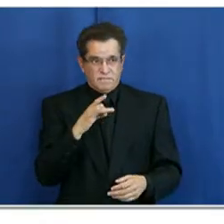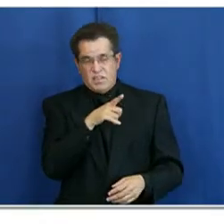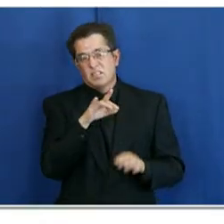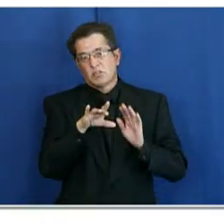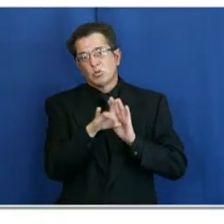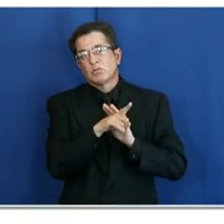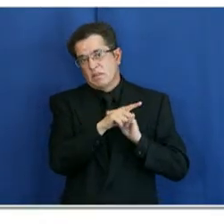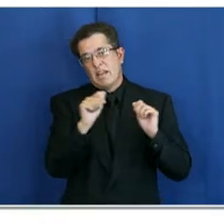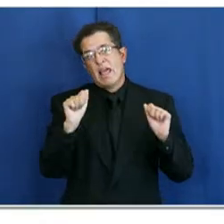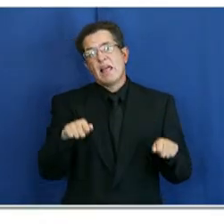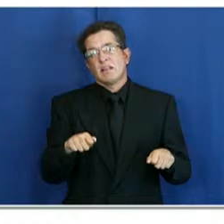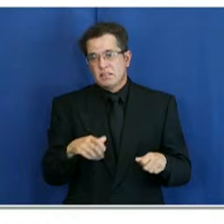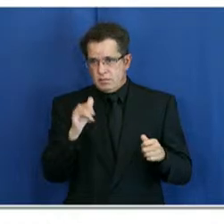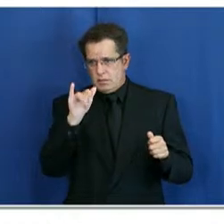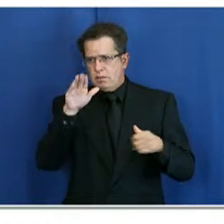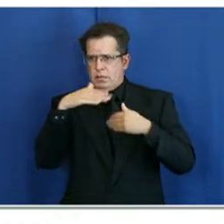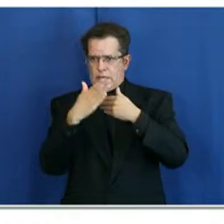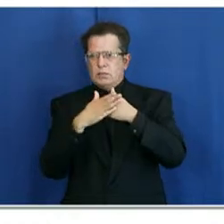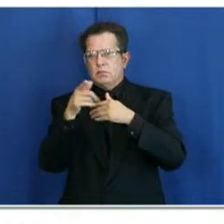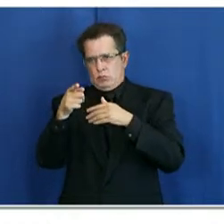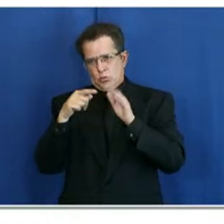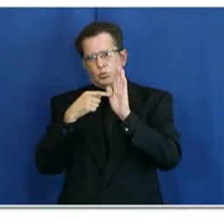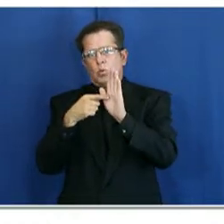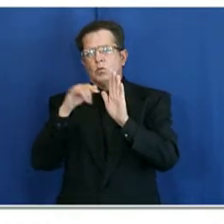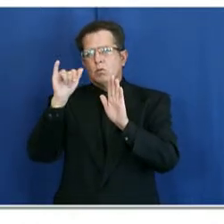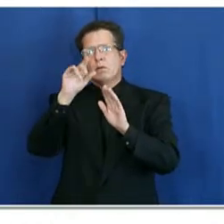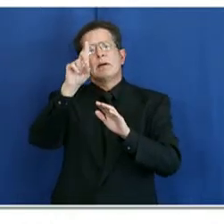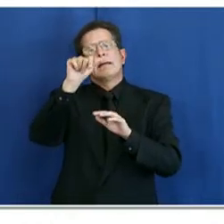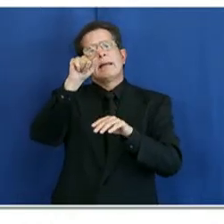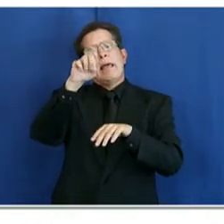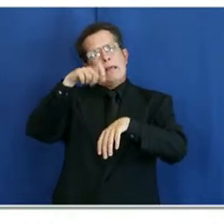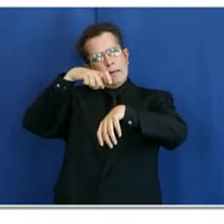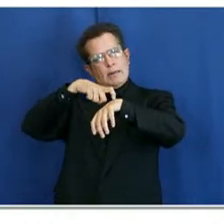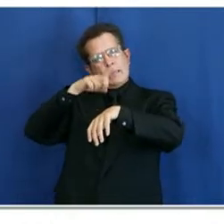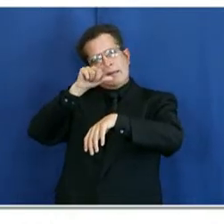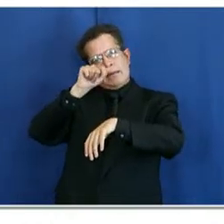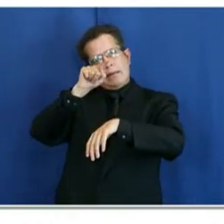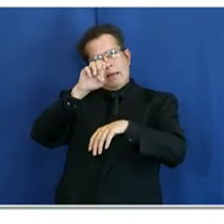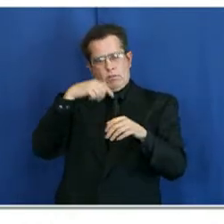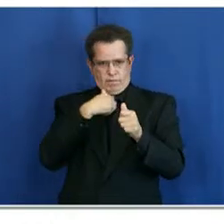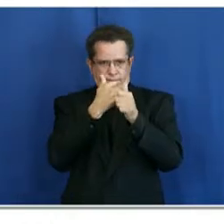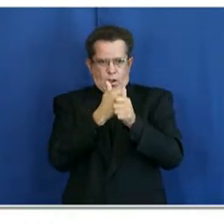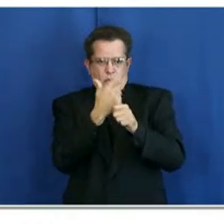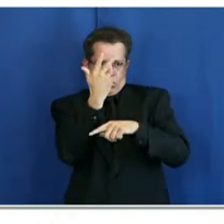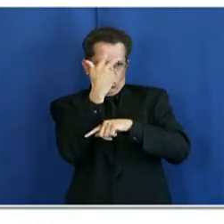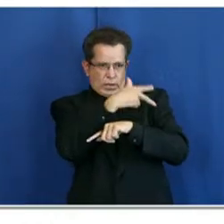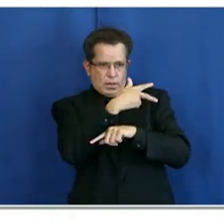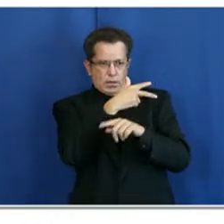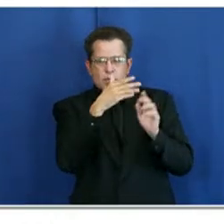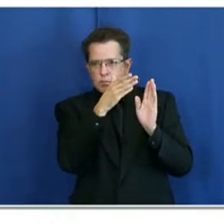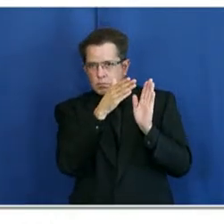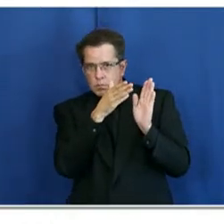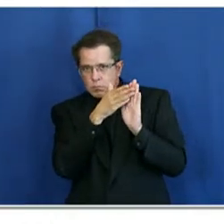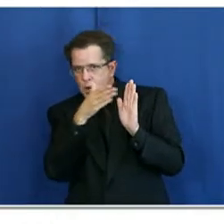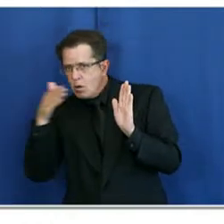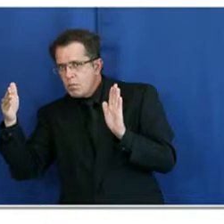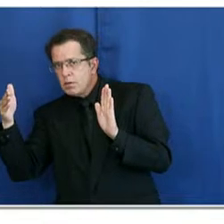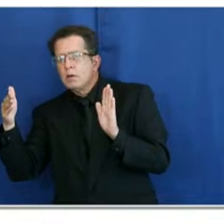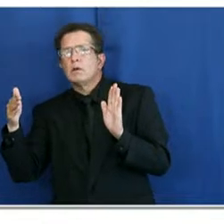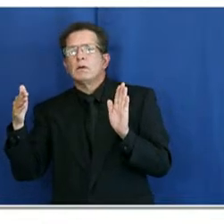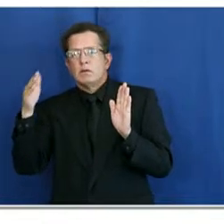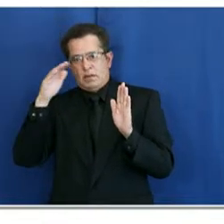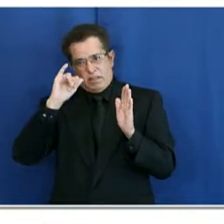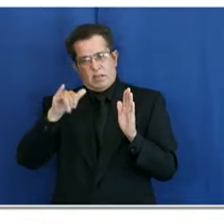this actually provides the actual dates where we were in our 3-day non-elevated period, and then